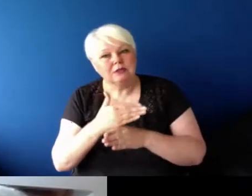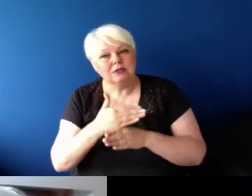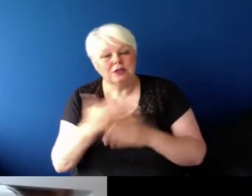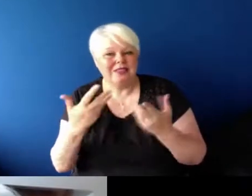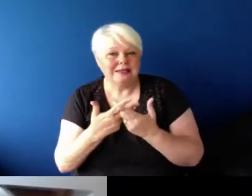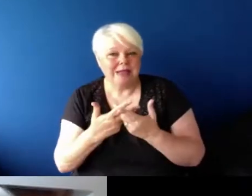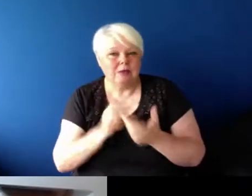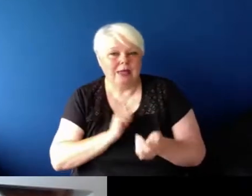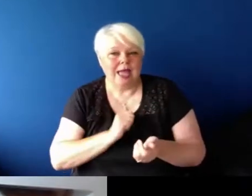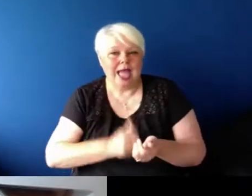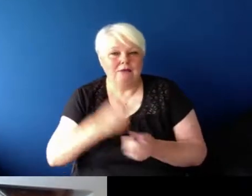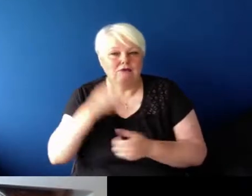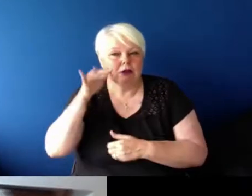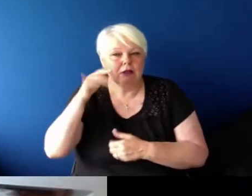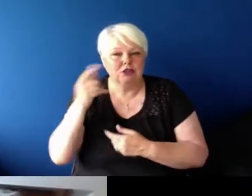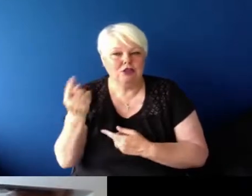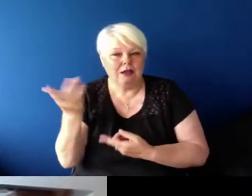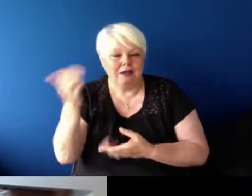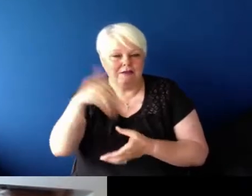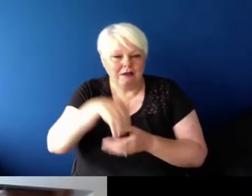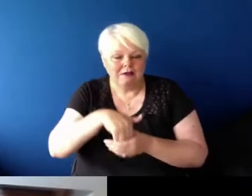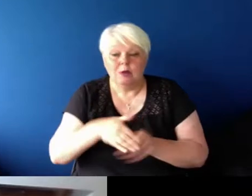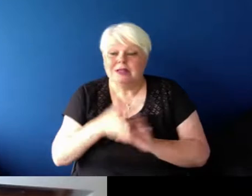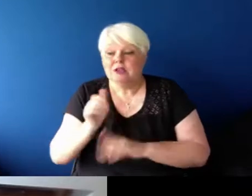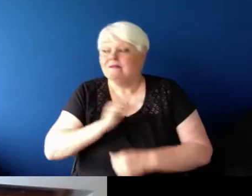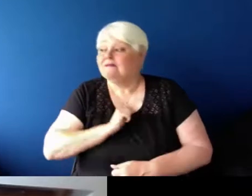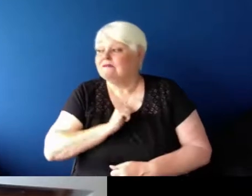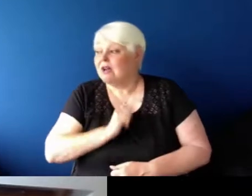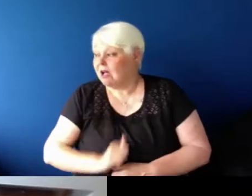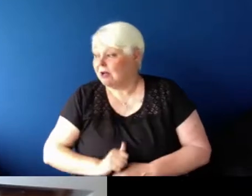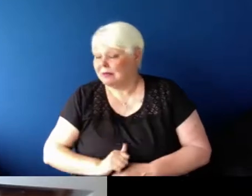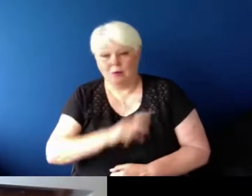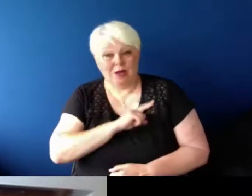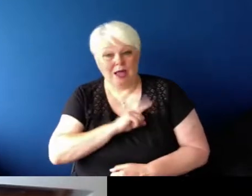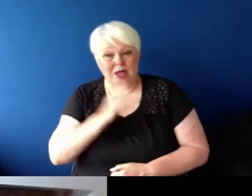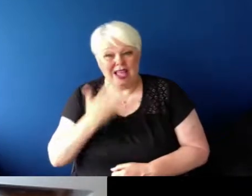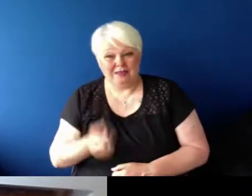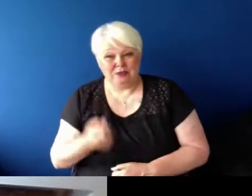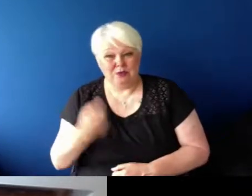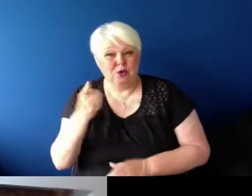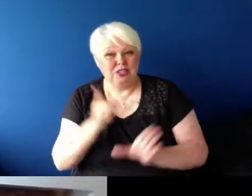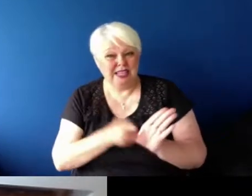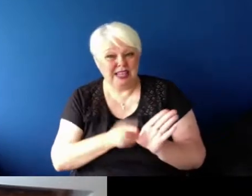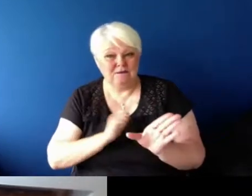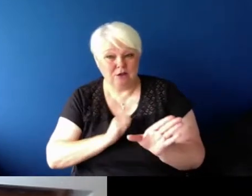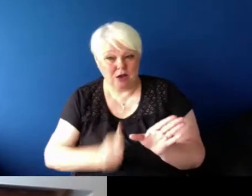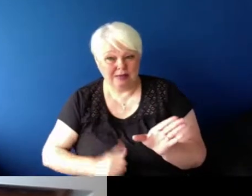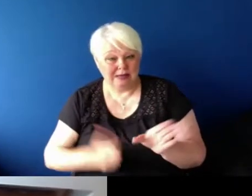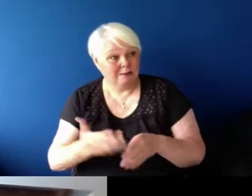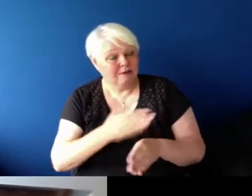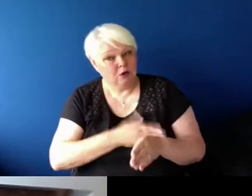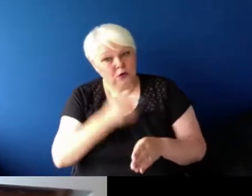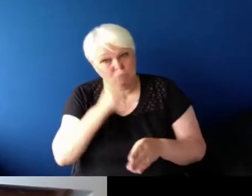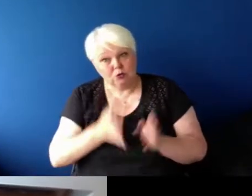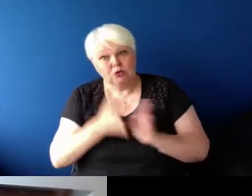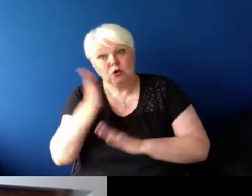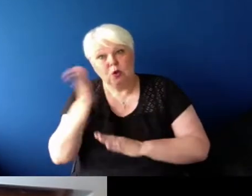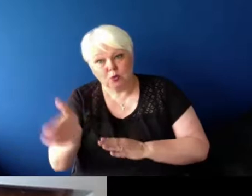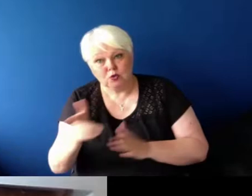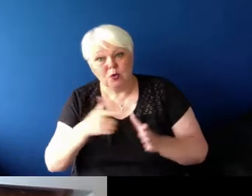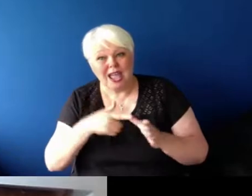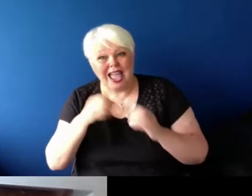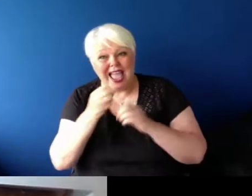agriculture came to be. So I went off farming because you had to do a year farming before you could go to agricultural college.